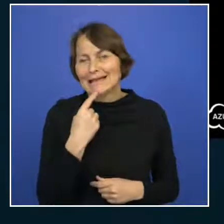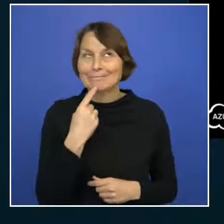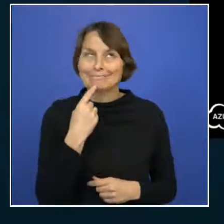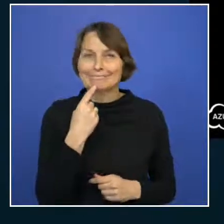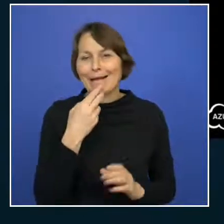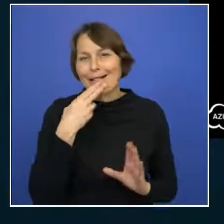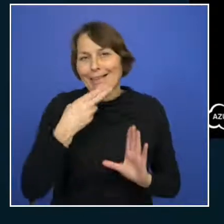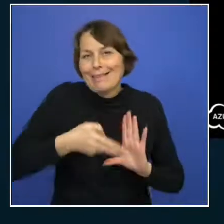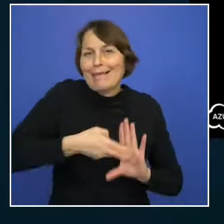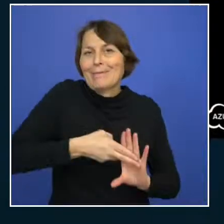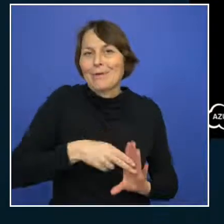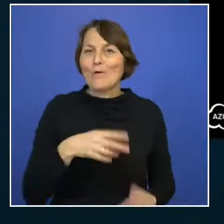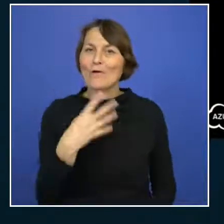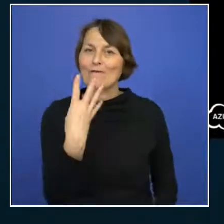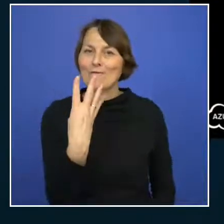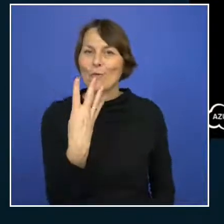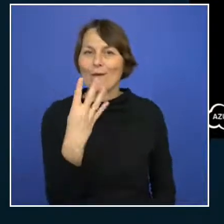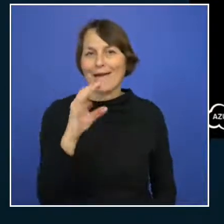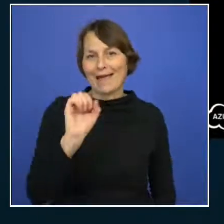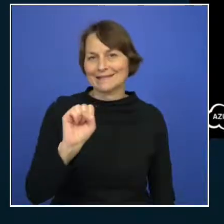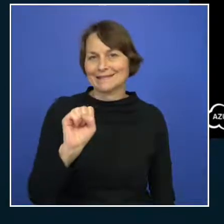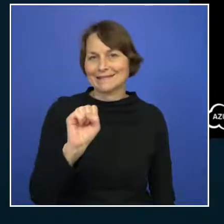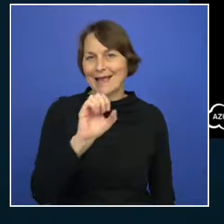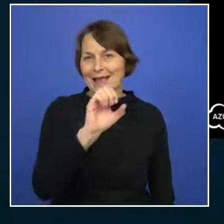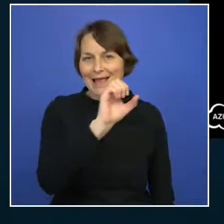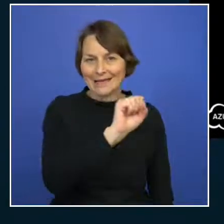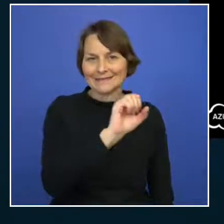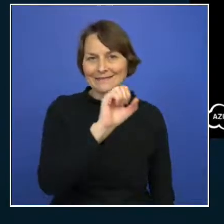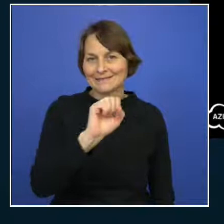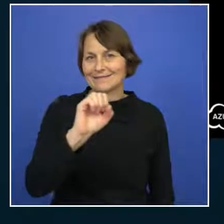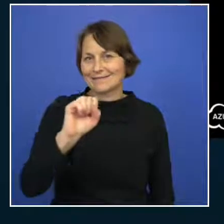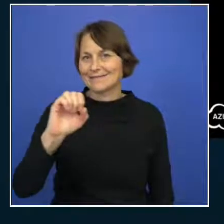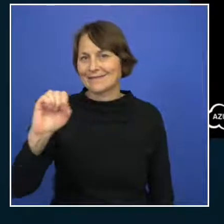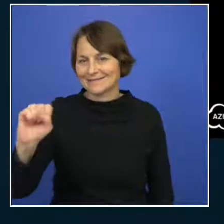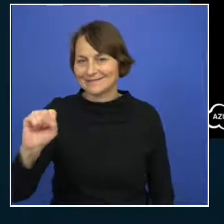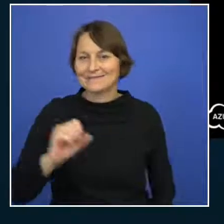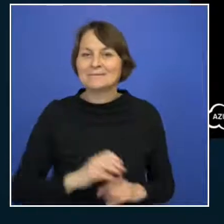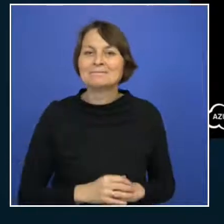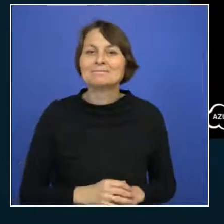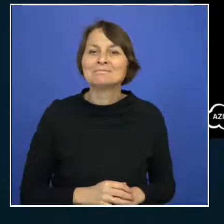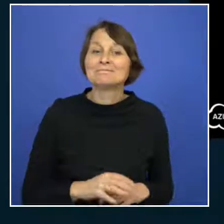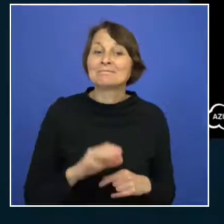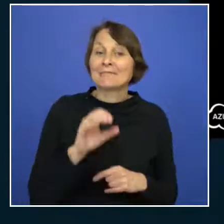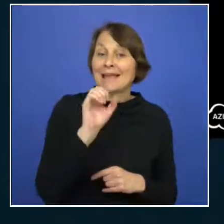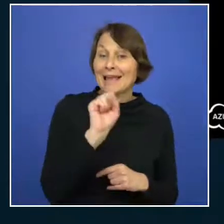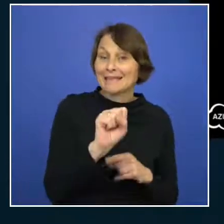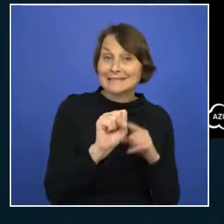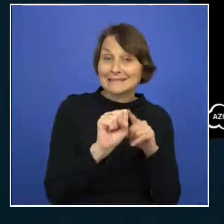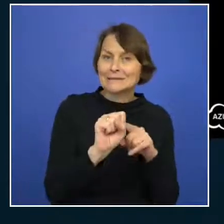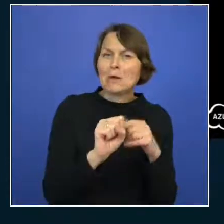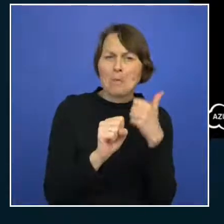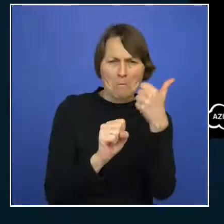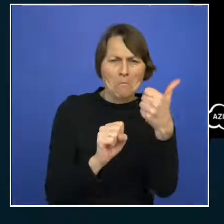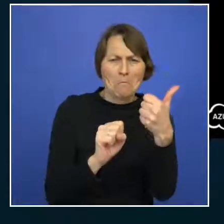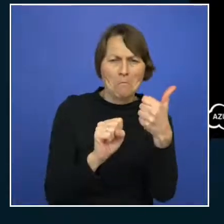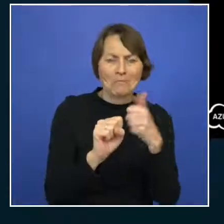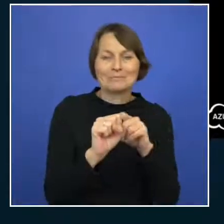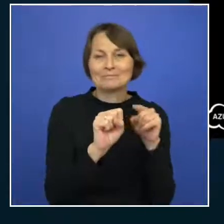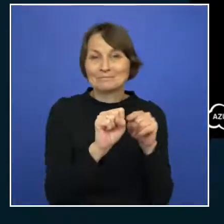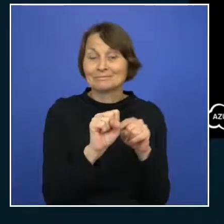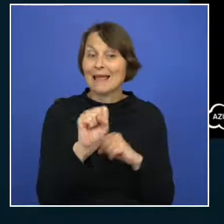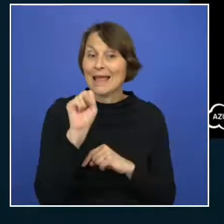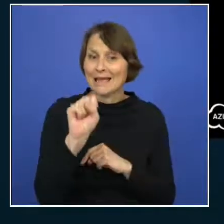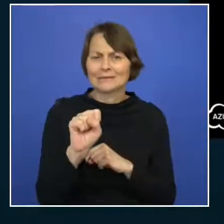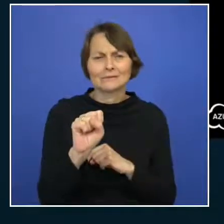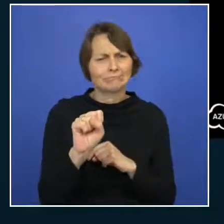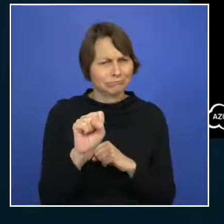because it's a good S. This means, but a very important one.